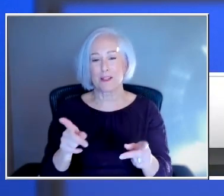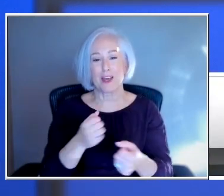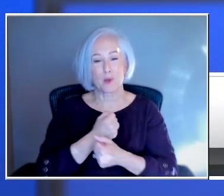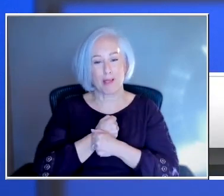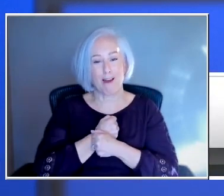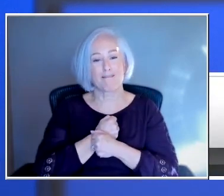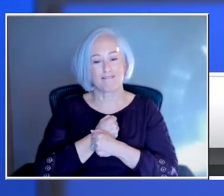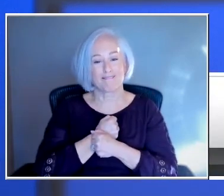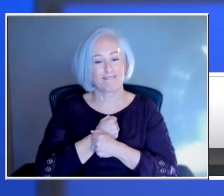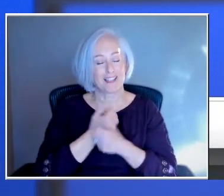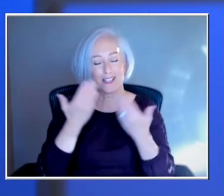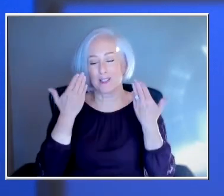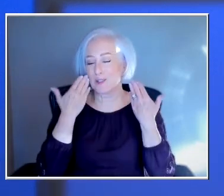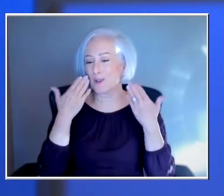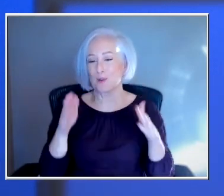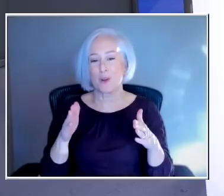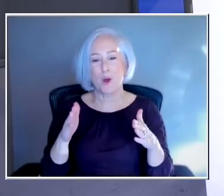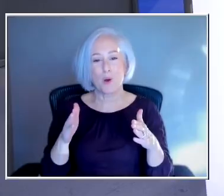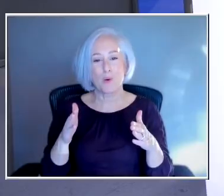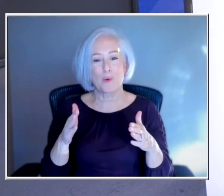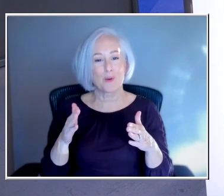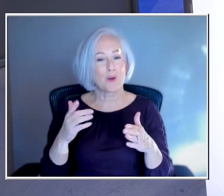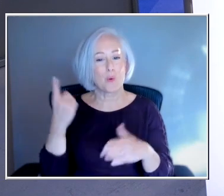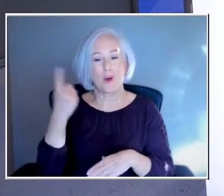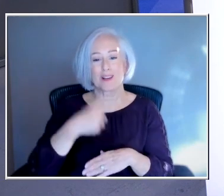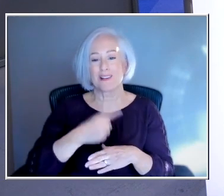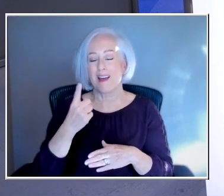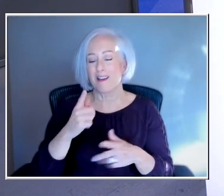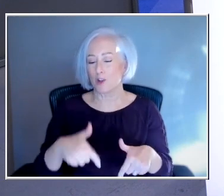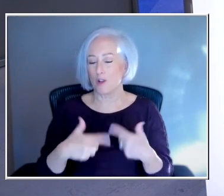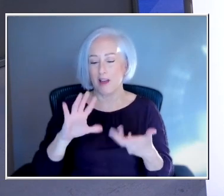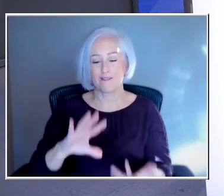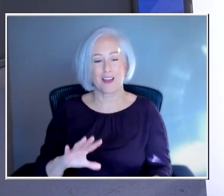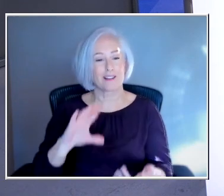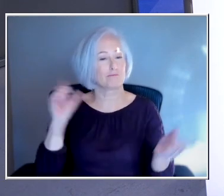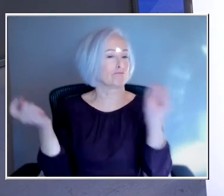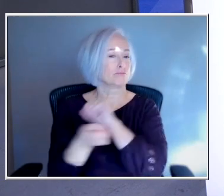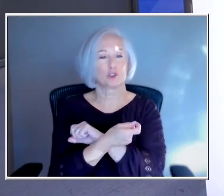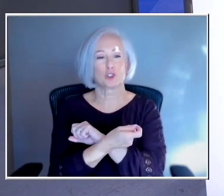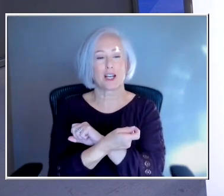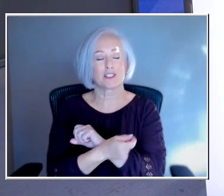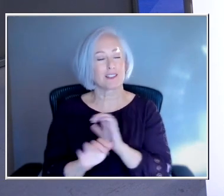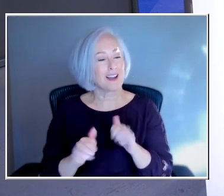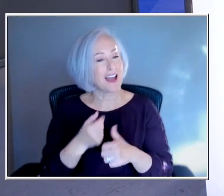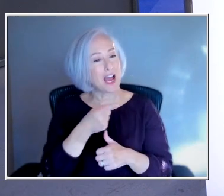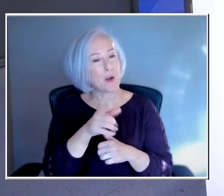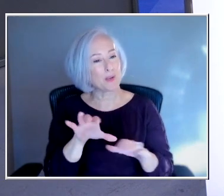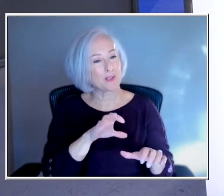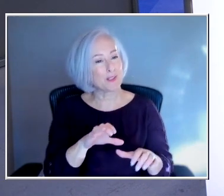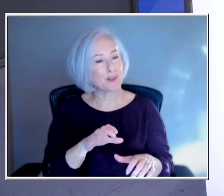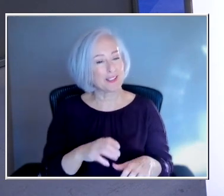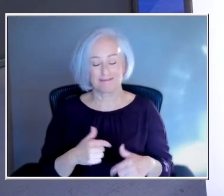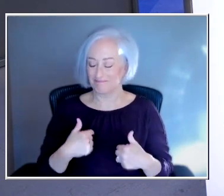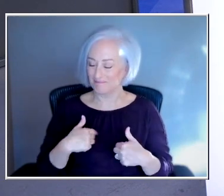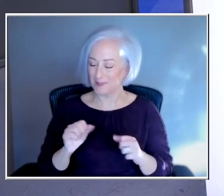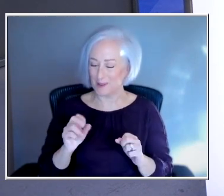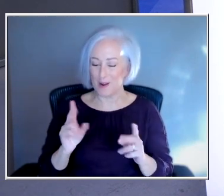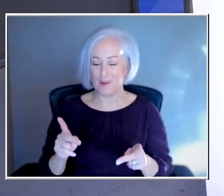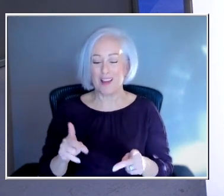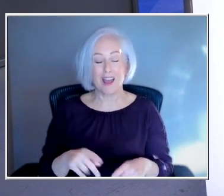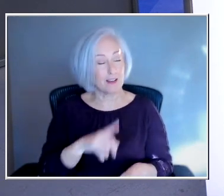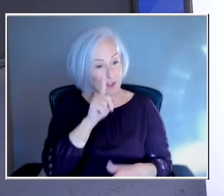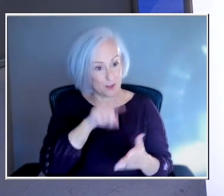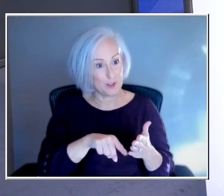morning your whole life has changed. So. How are you doing? Good. You're doing good. Yeah, okay. We've got to check in on folks like you too, right? Yeah. You bear the